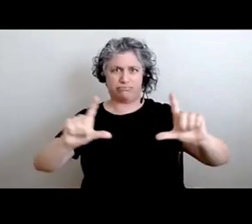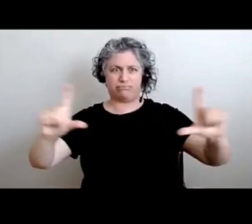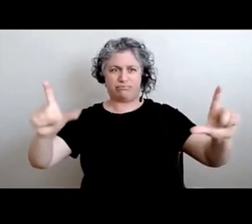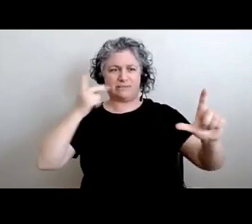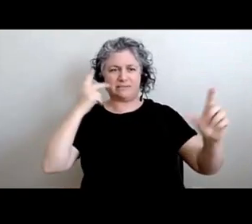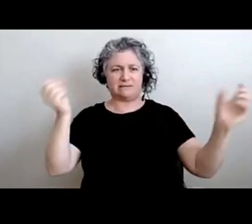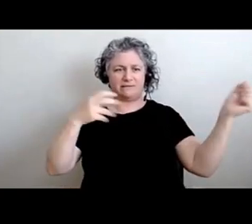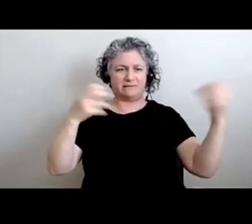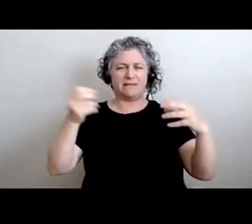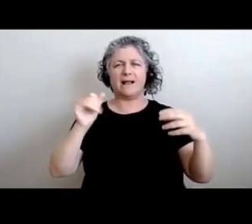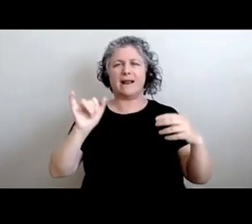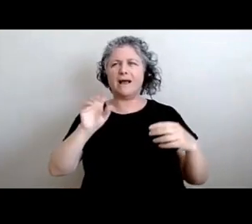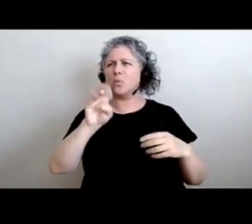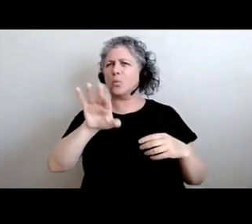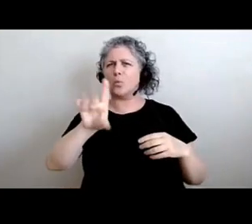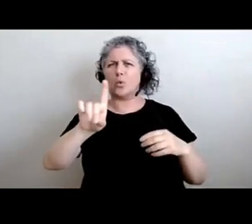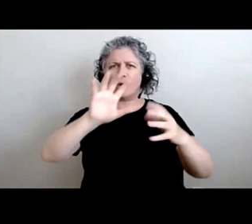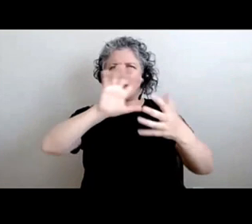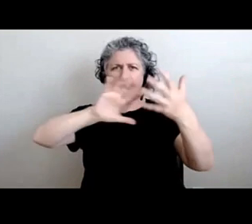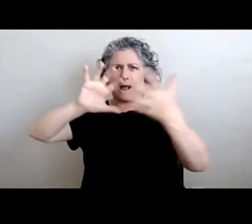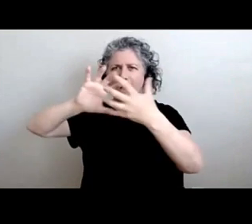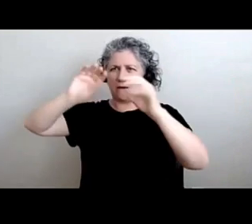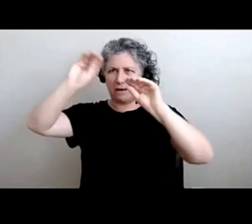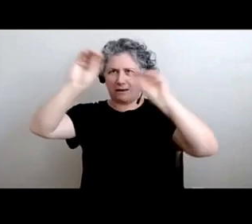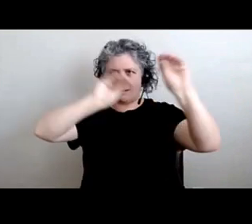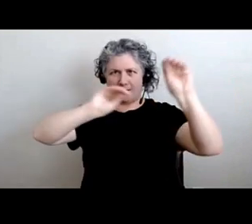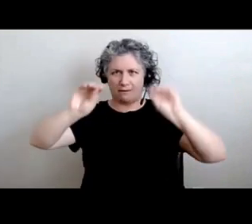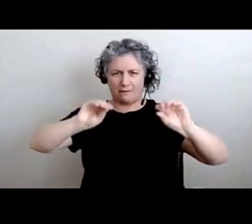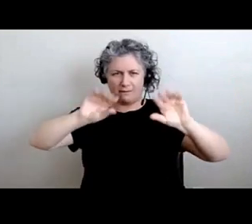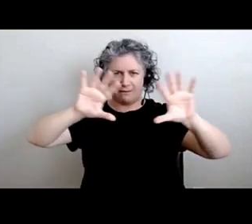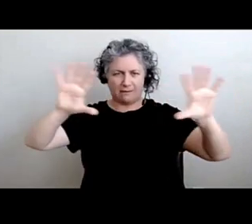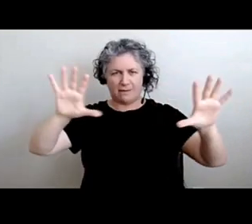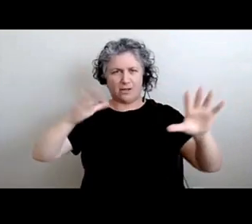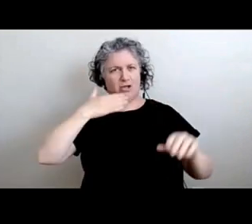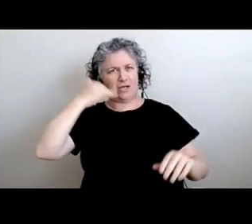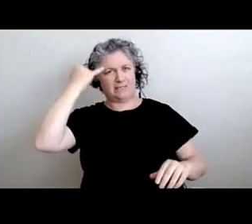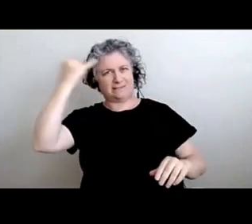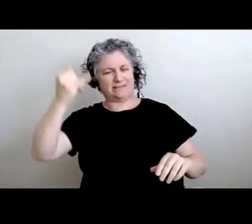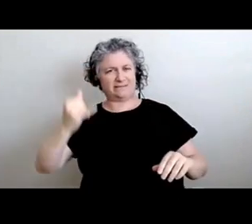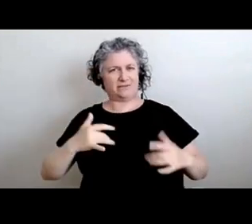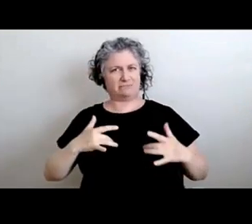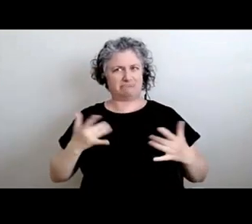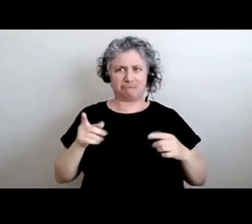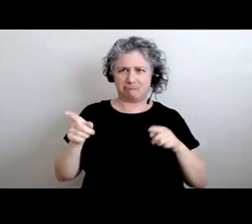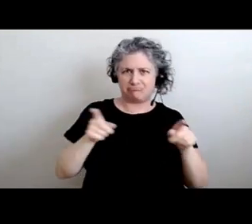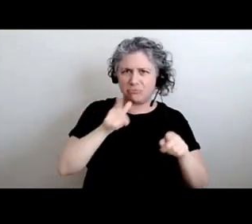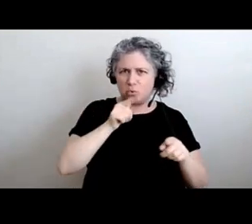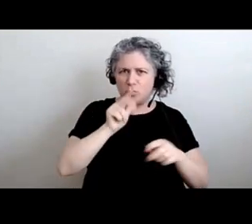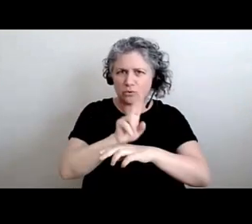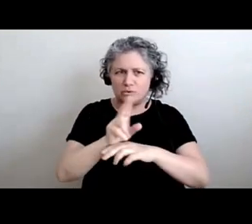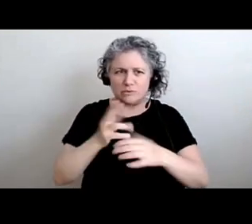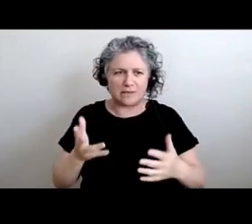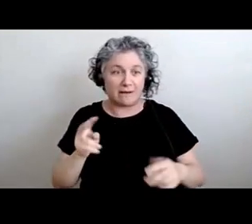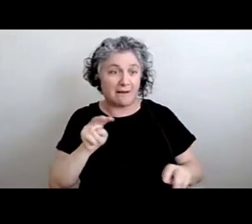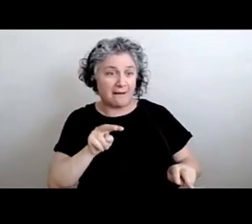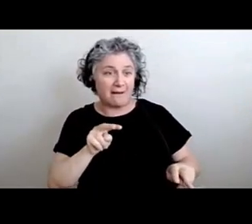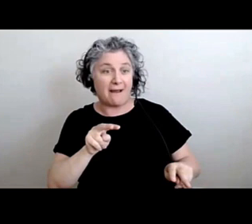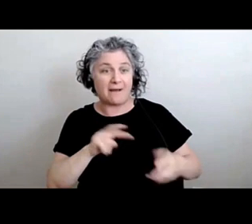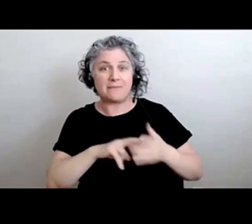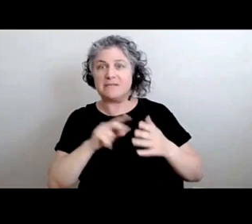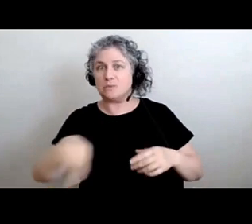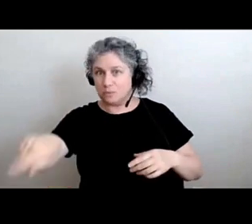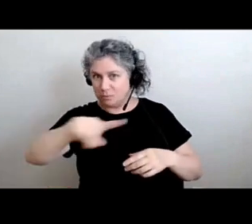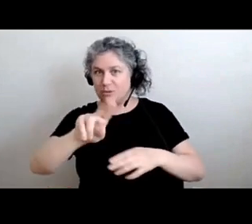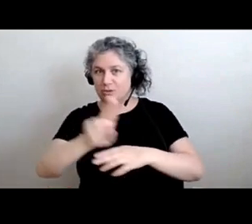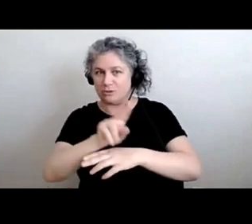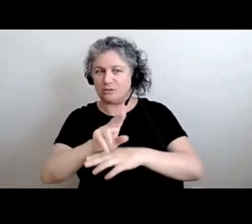word cloud that will give us a better idea of where we are. And as I can see, everything is popping up. That's actually telling me